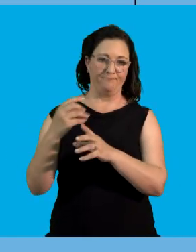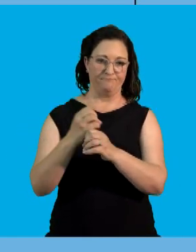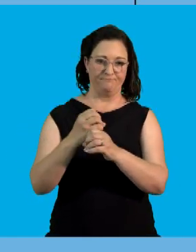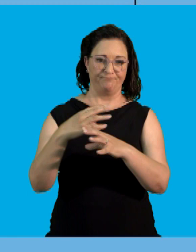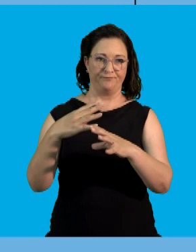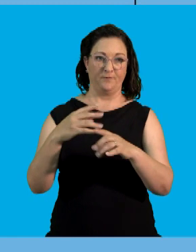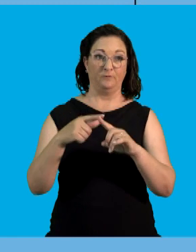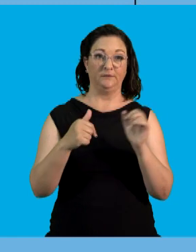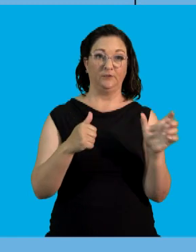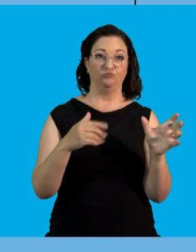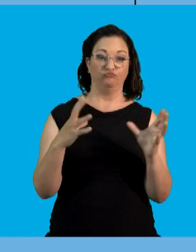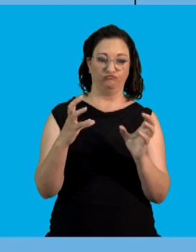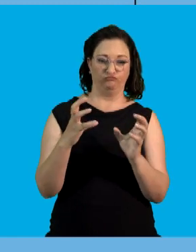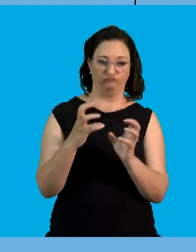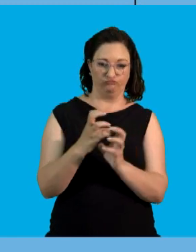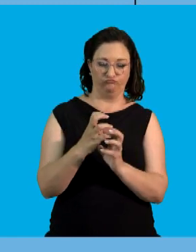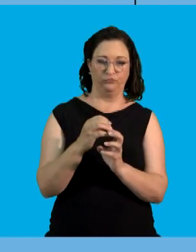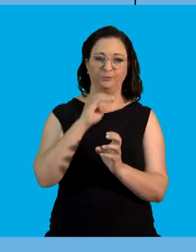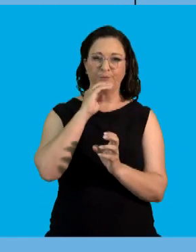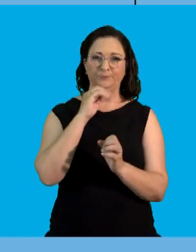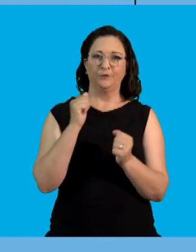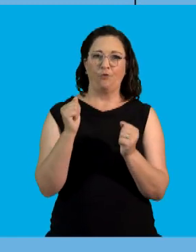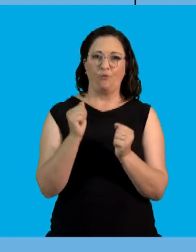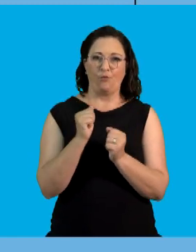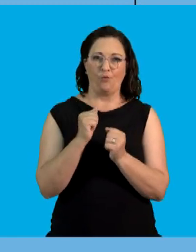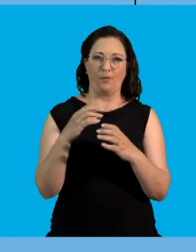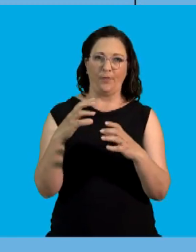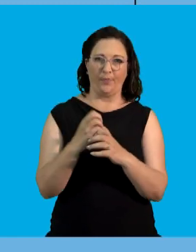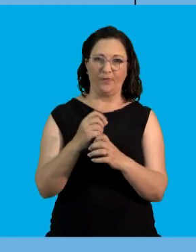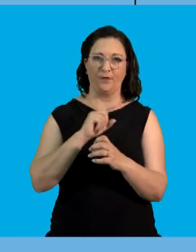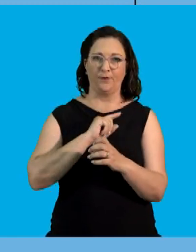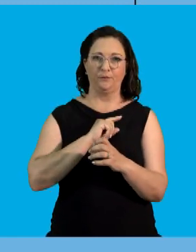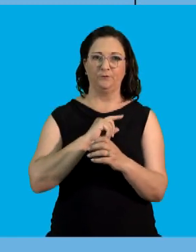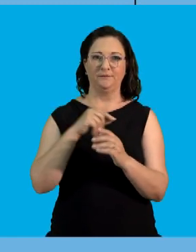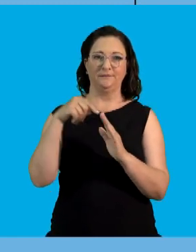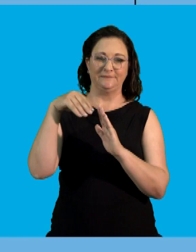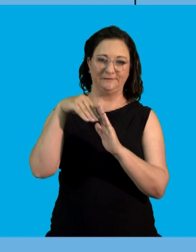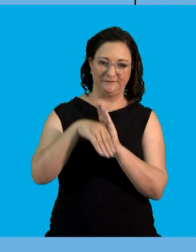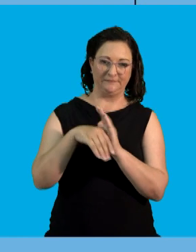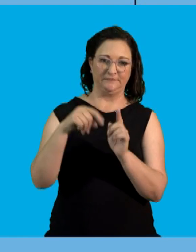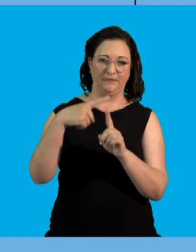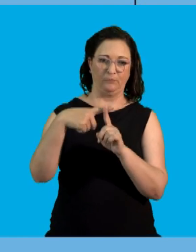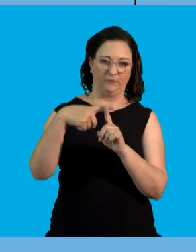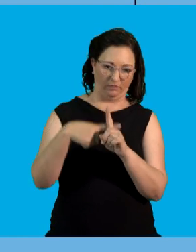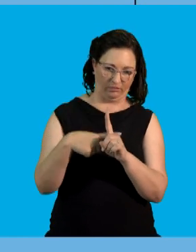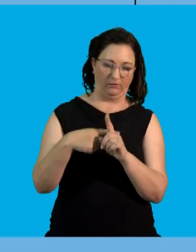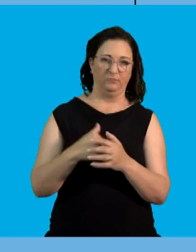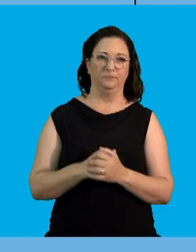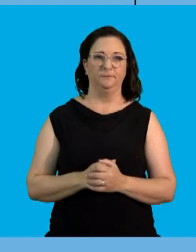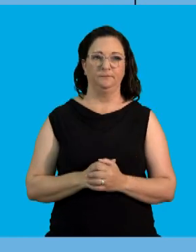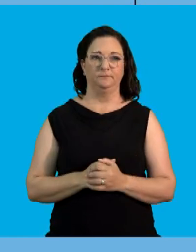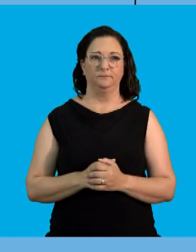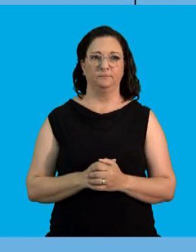Whereas contraction, that's the shrinking in the dimension of an object or substance when subjected to a decrease in